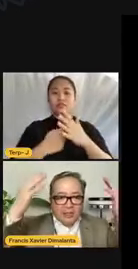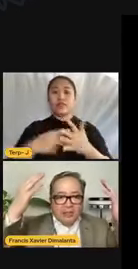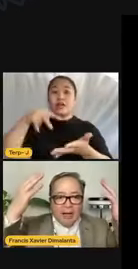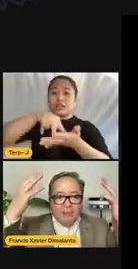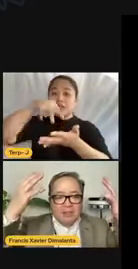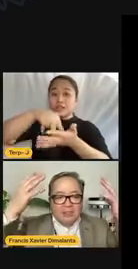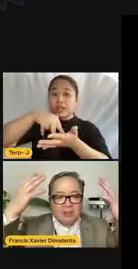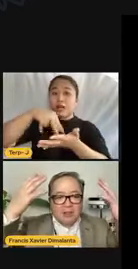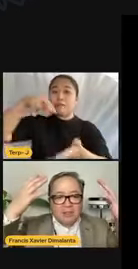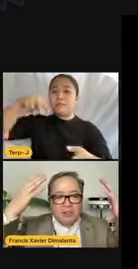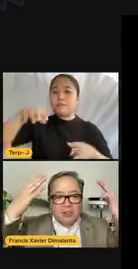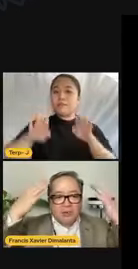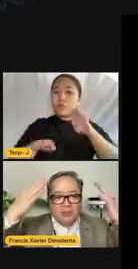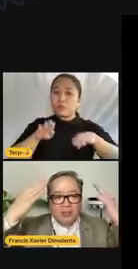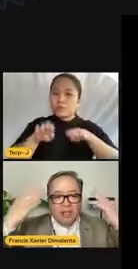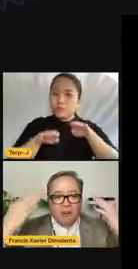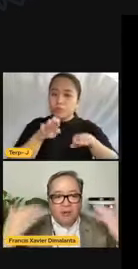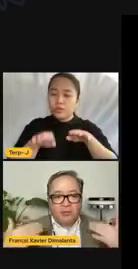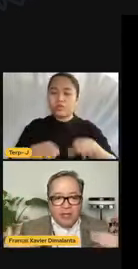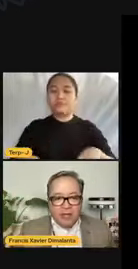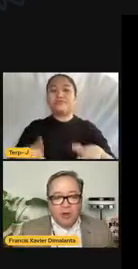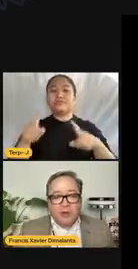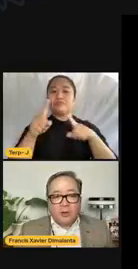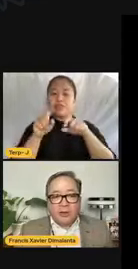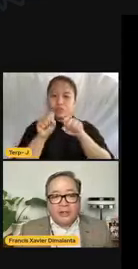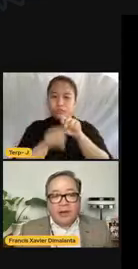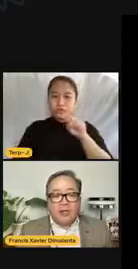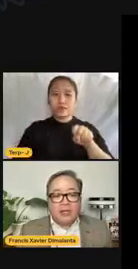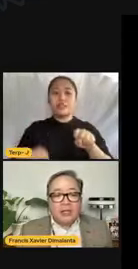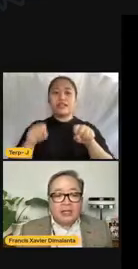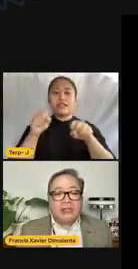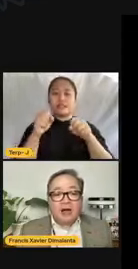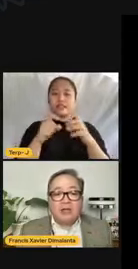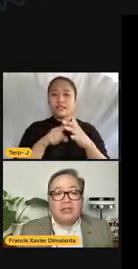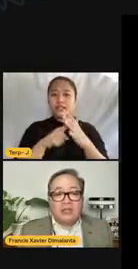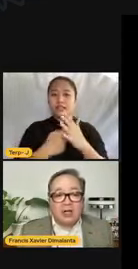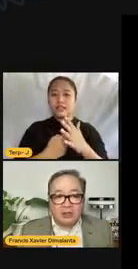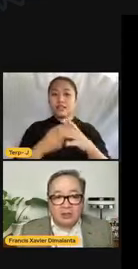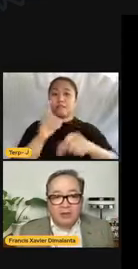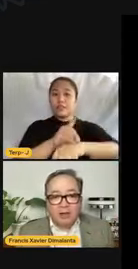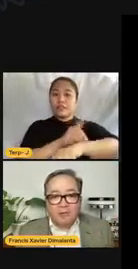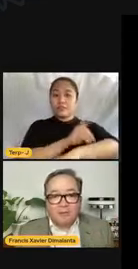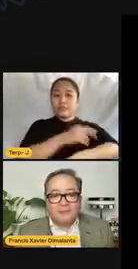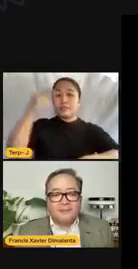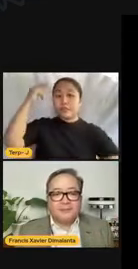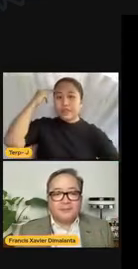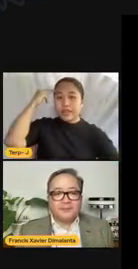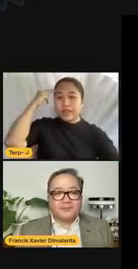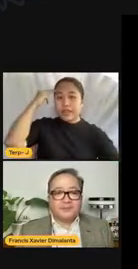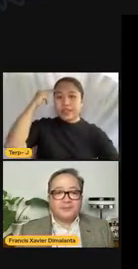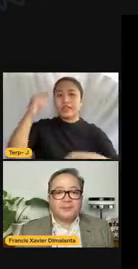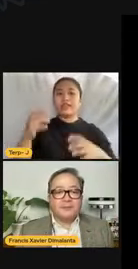So it happens that the muscles from the top of the head all the way down is how they start to develop.